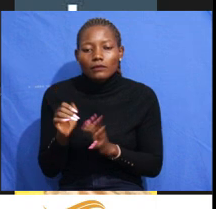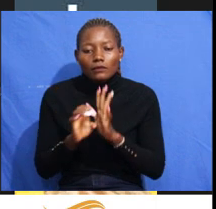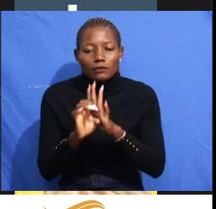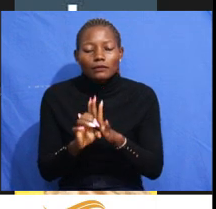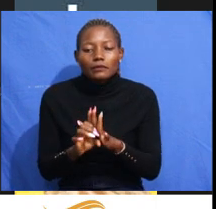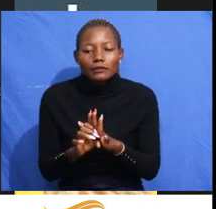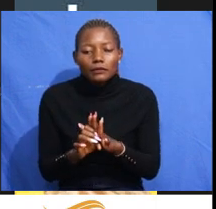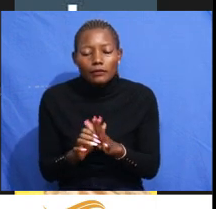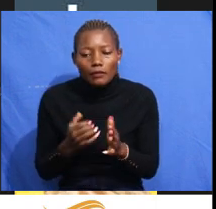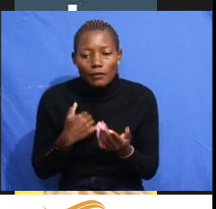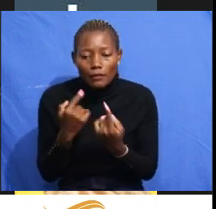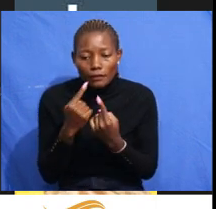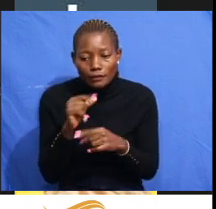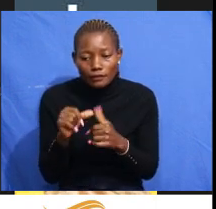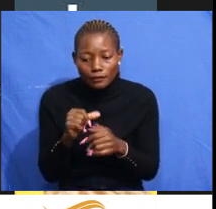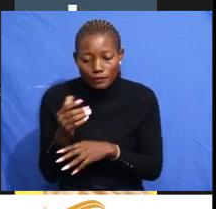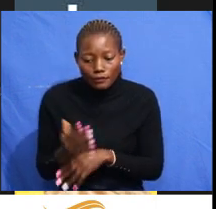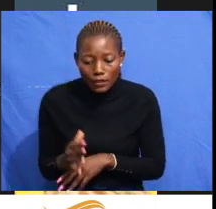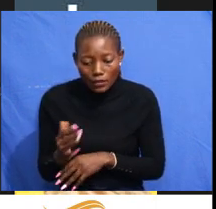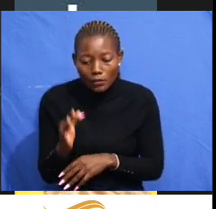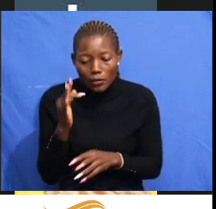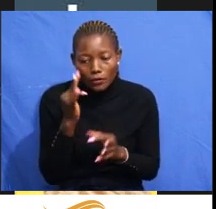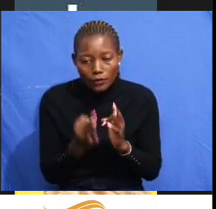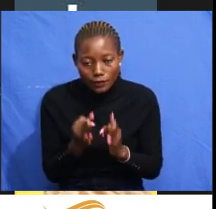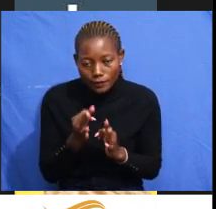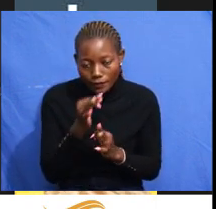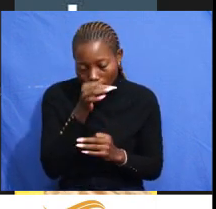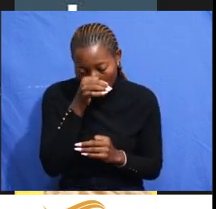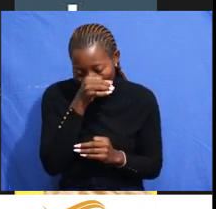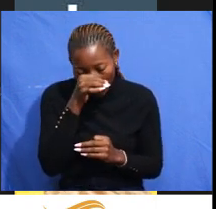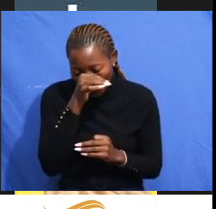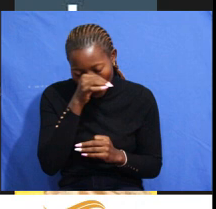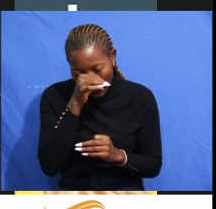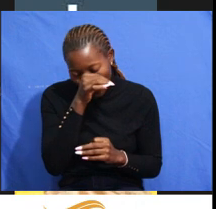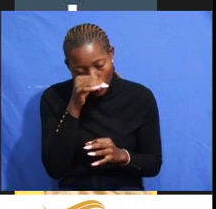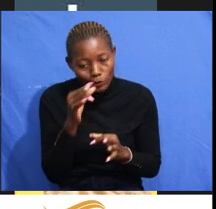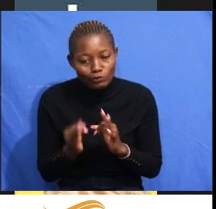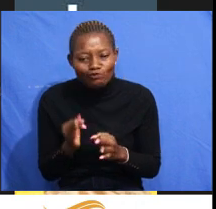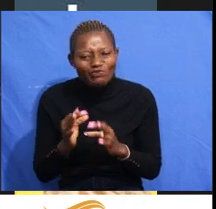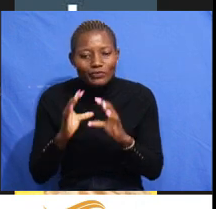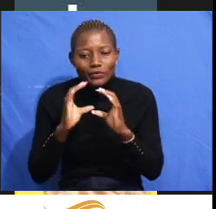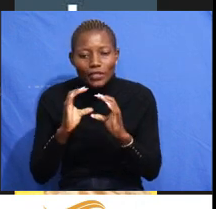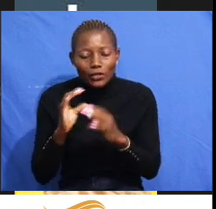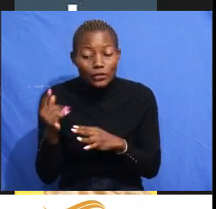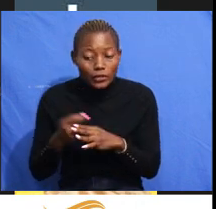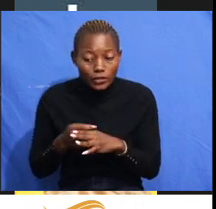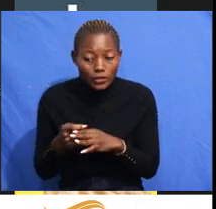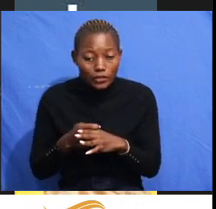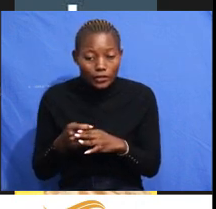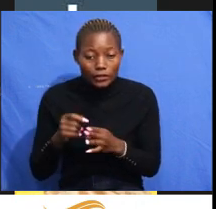instance, I'm talking of basketball. If the coach trains